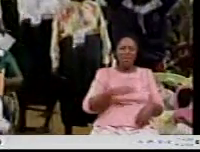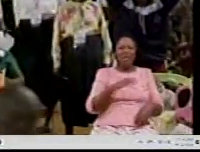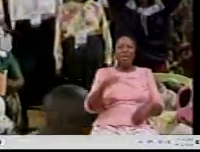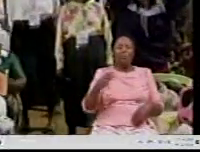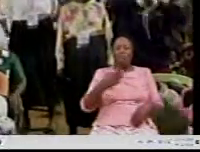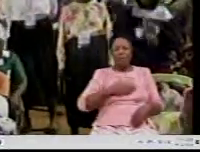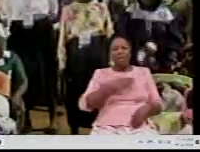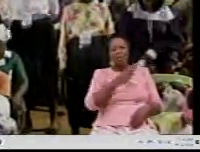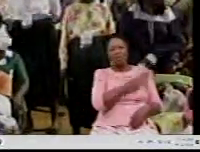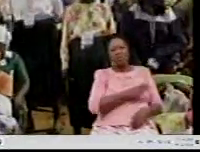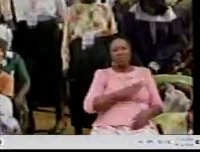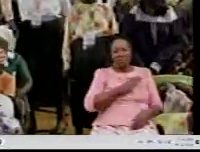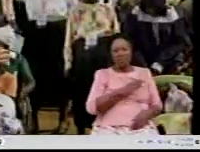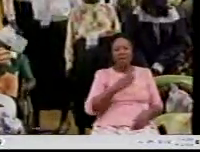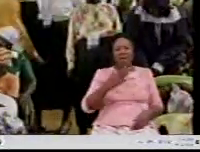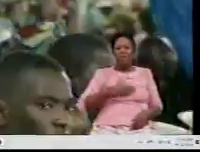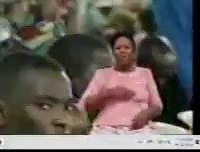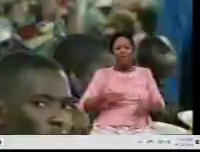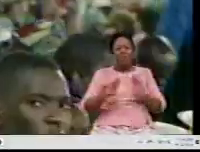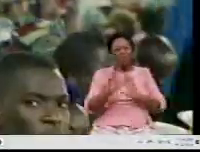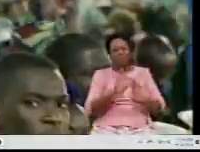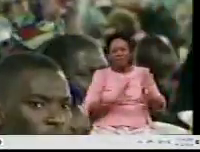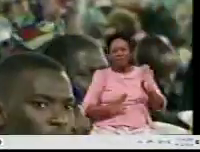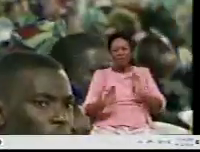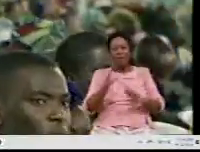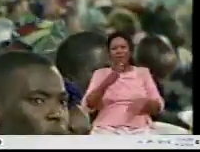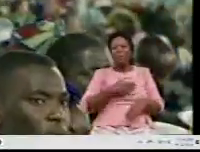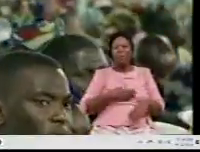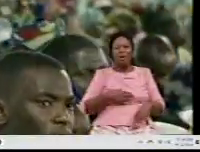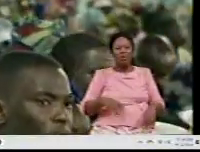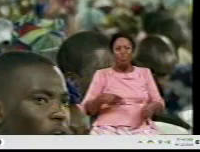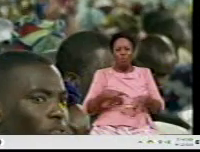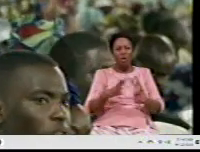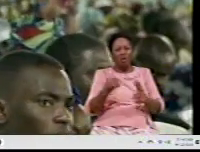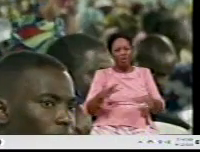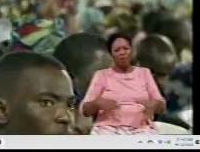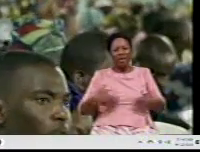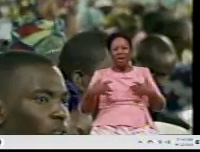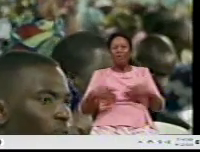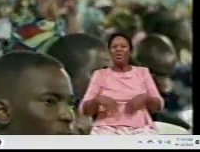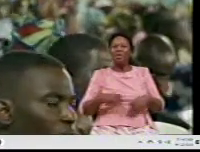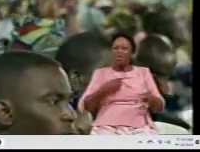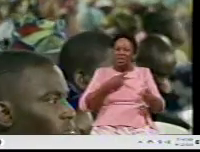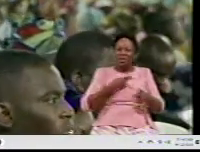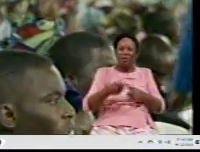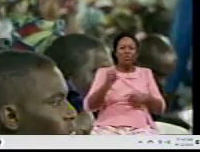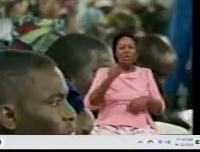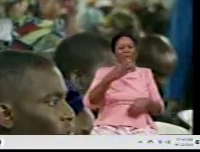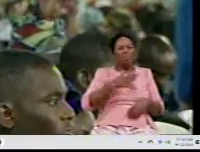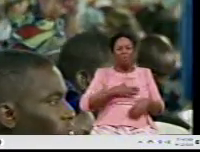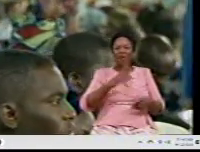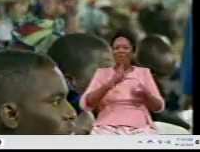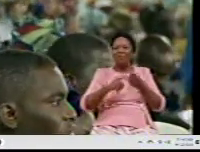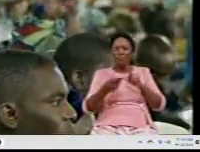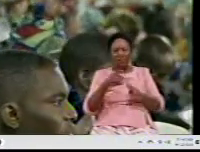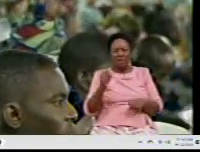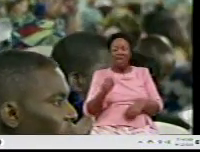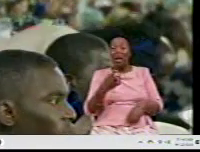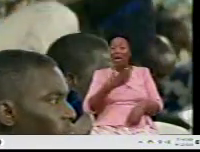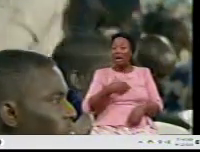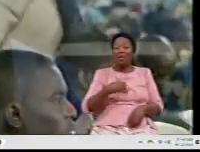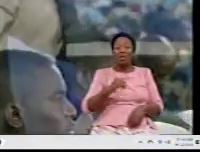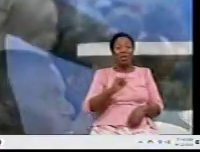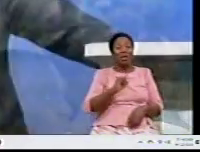character, my behavior, my lifestyle injures my neighbors. And I do not